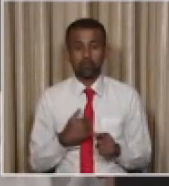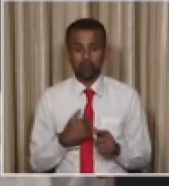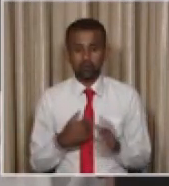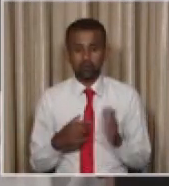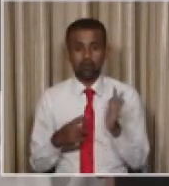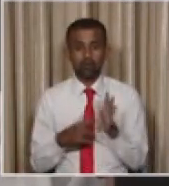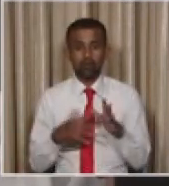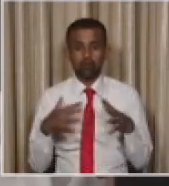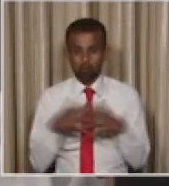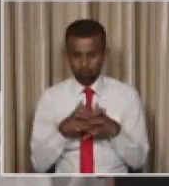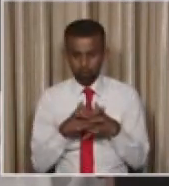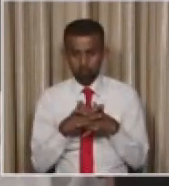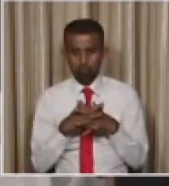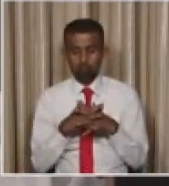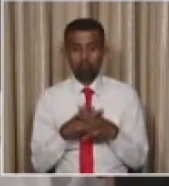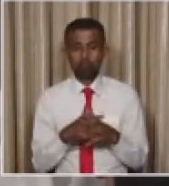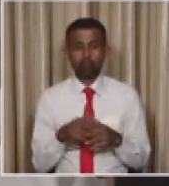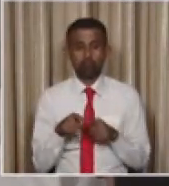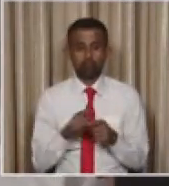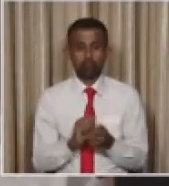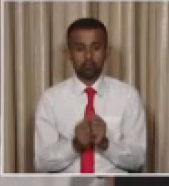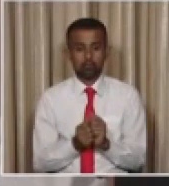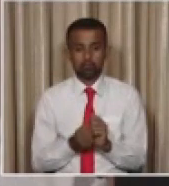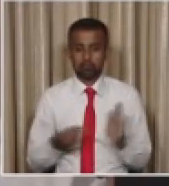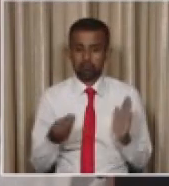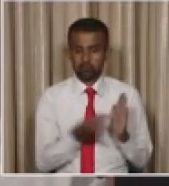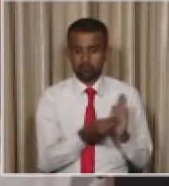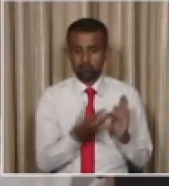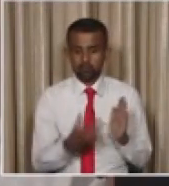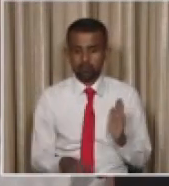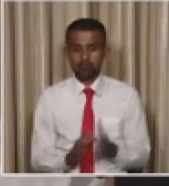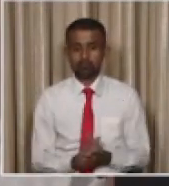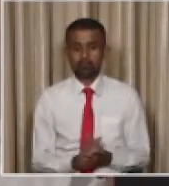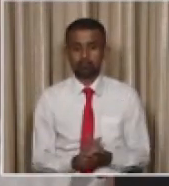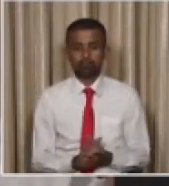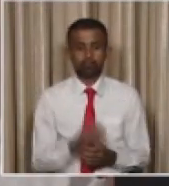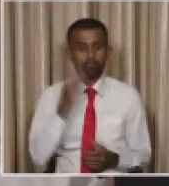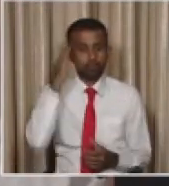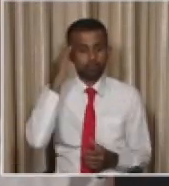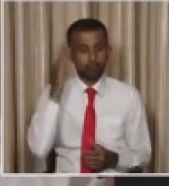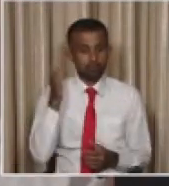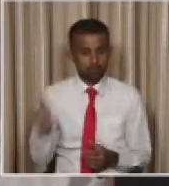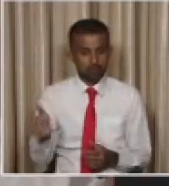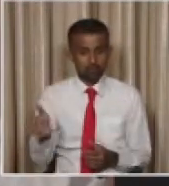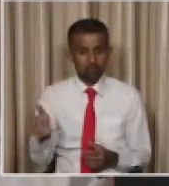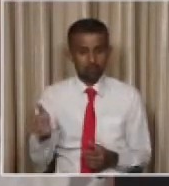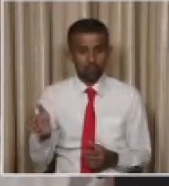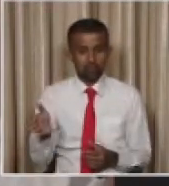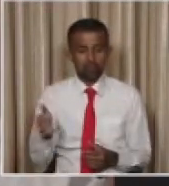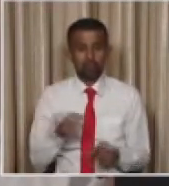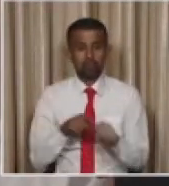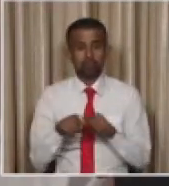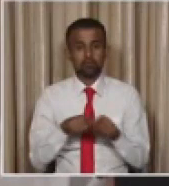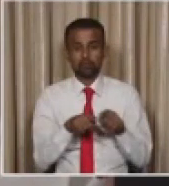talking of empowering women and ensuring equality for women but according to the goal 5 of